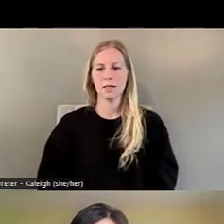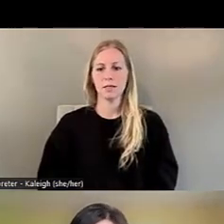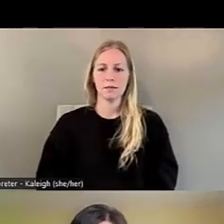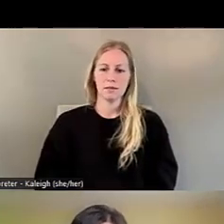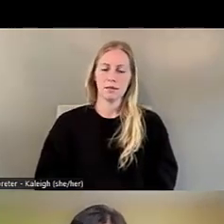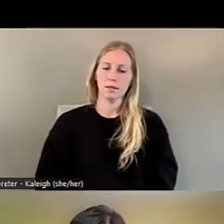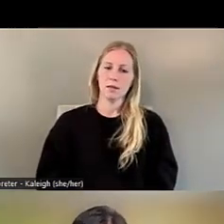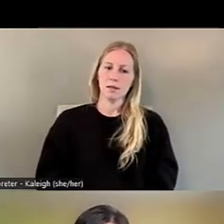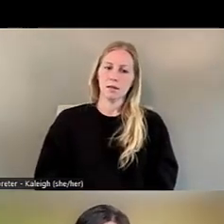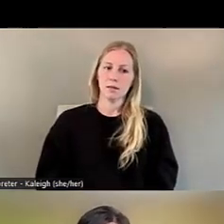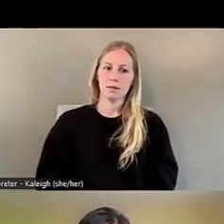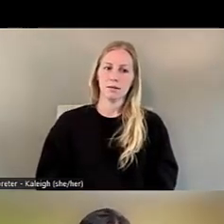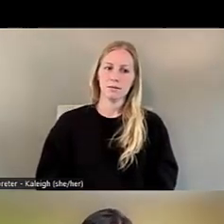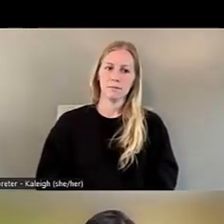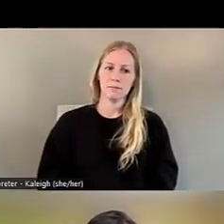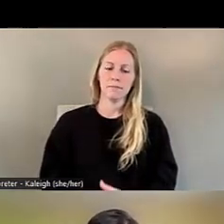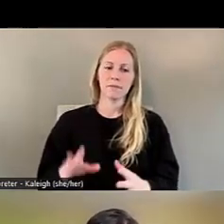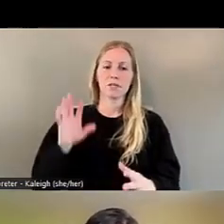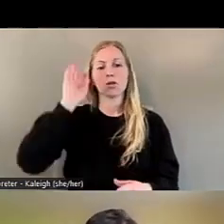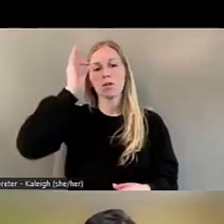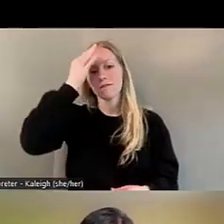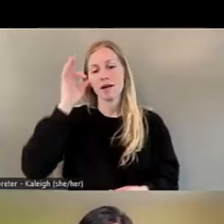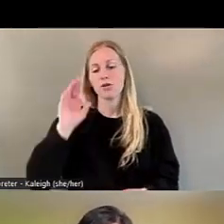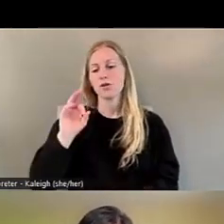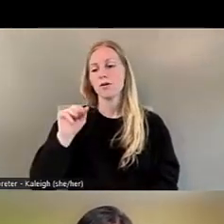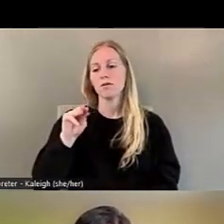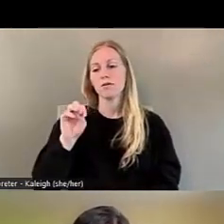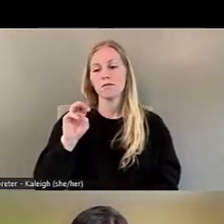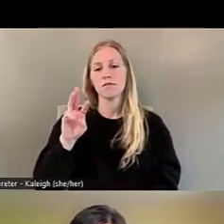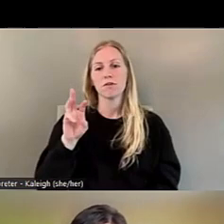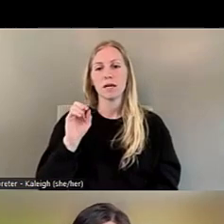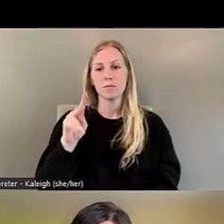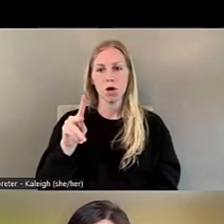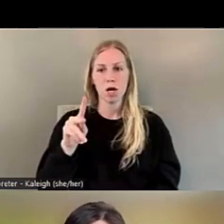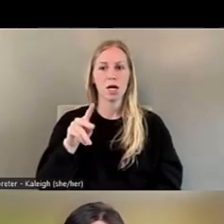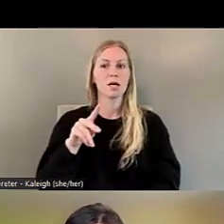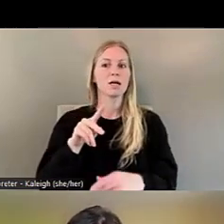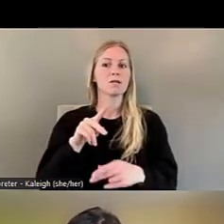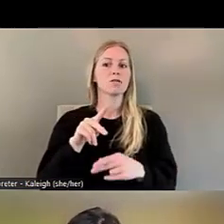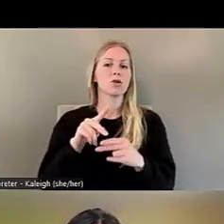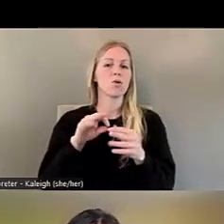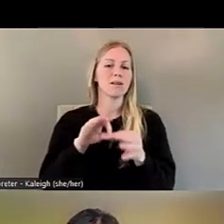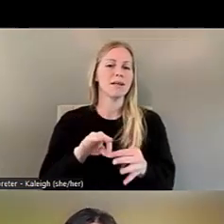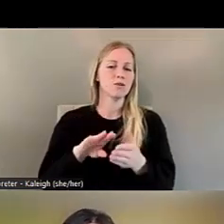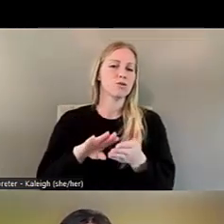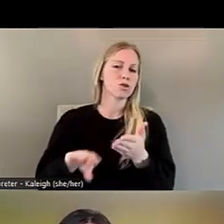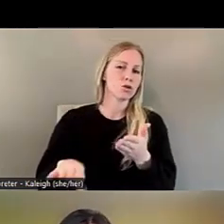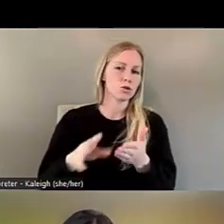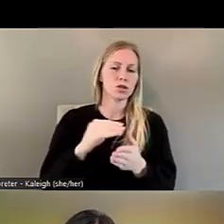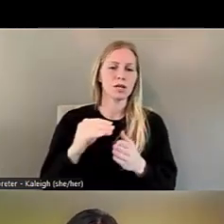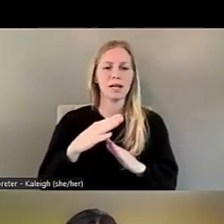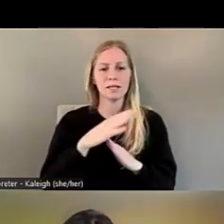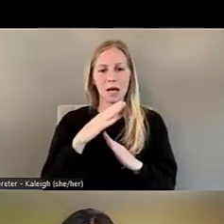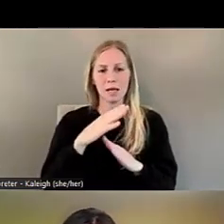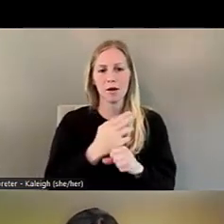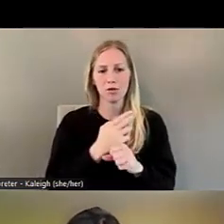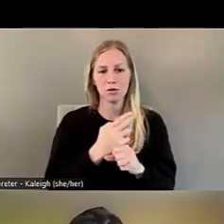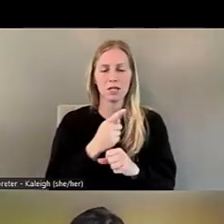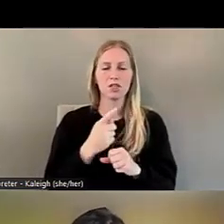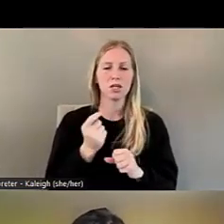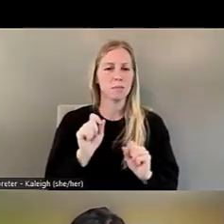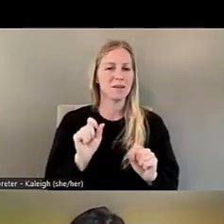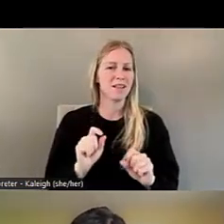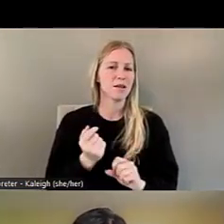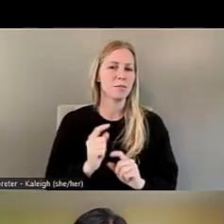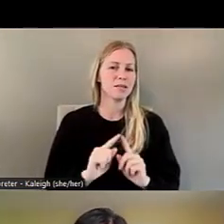So the federal framework regarding seclusion and timeout usage is a little bit different. Although seclusion is not